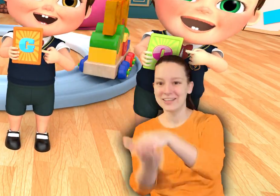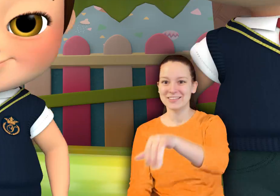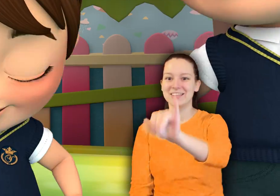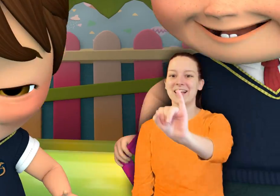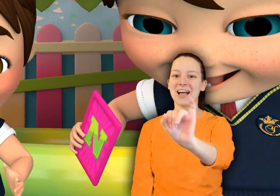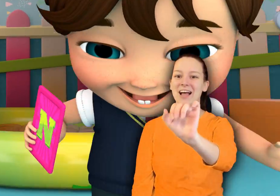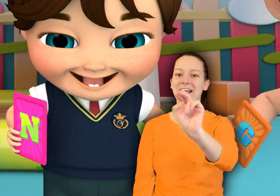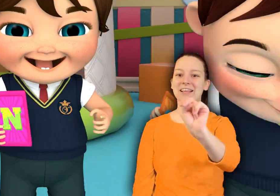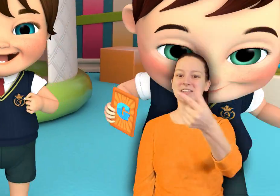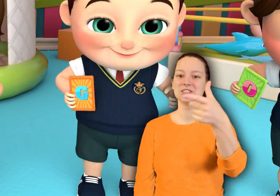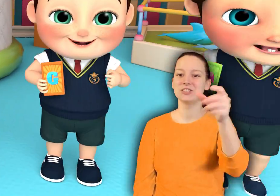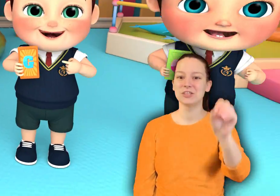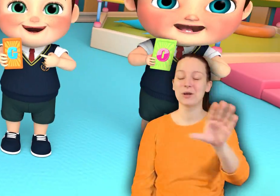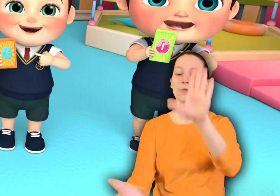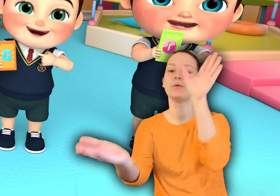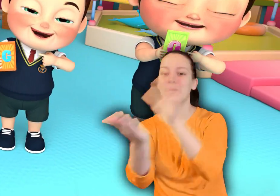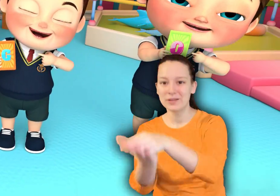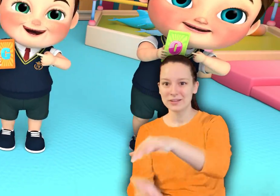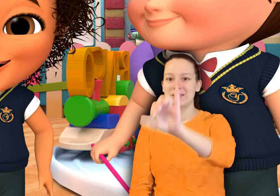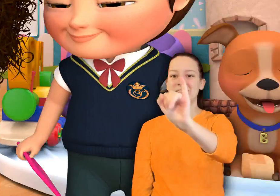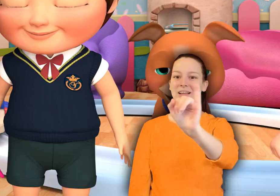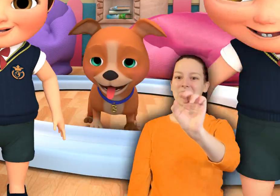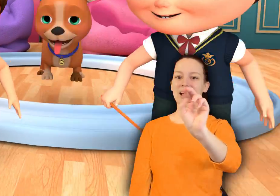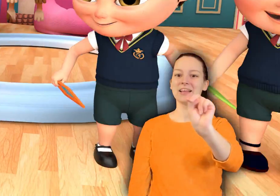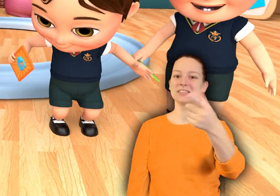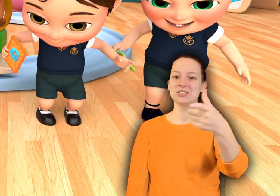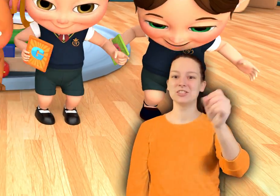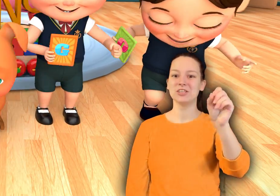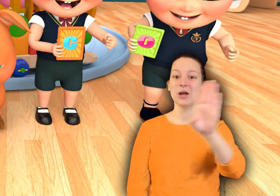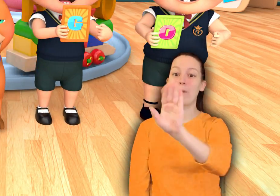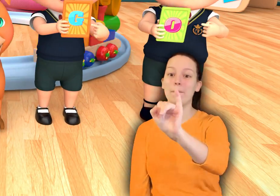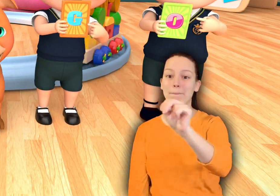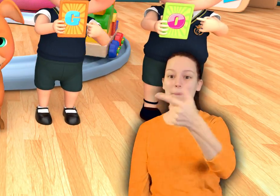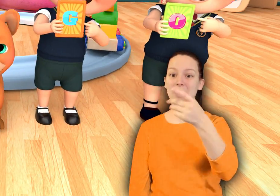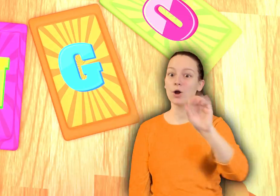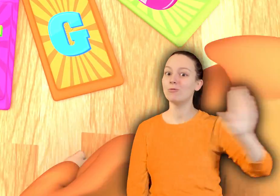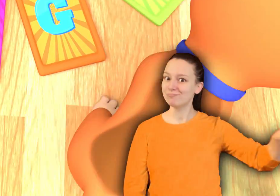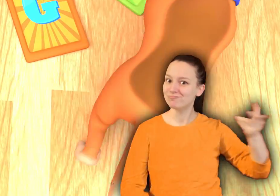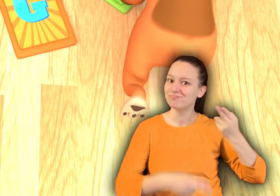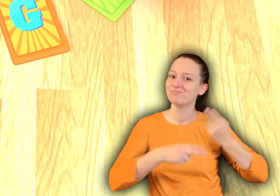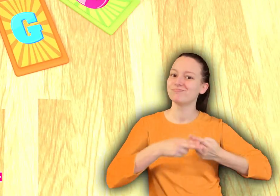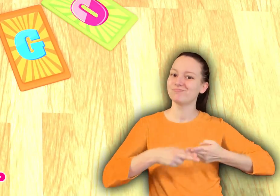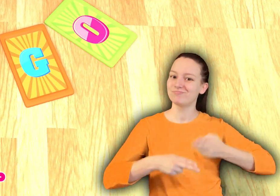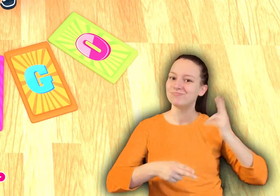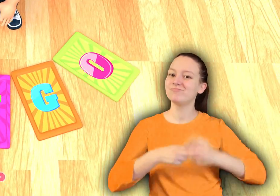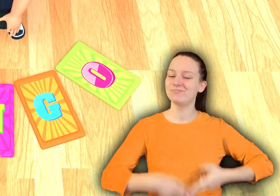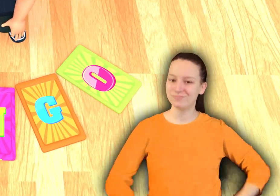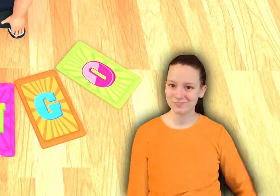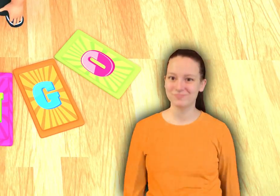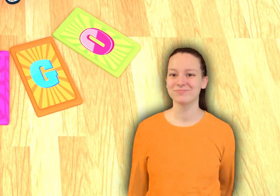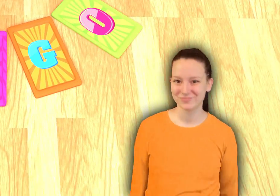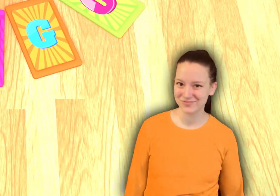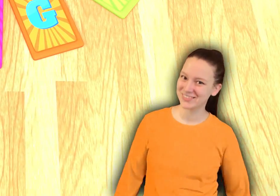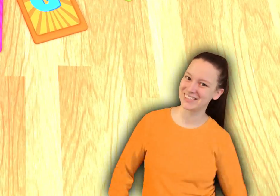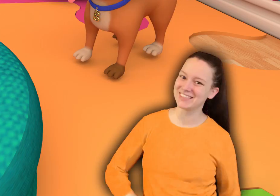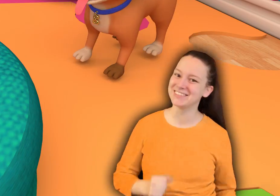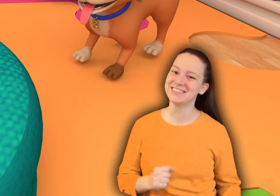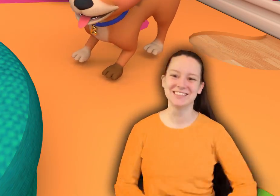o i n o i n o and Bingo was his name